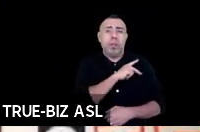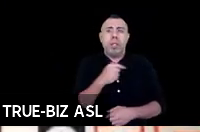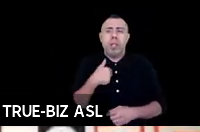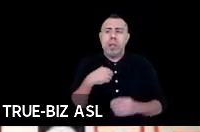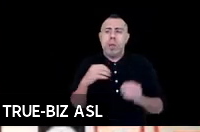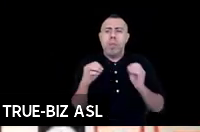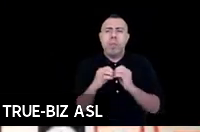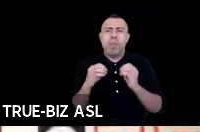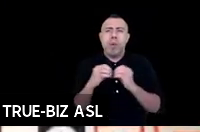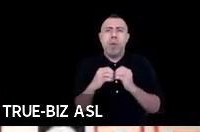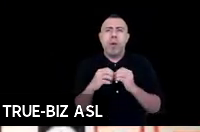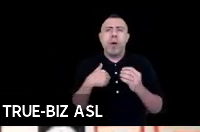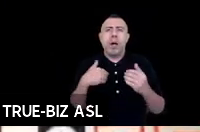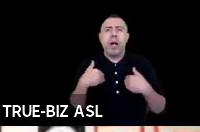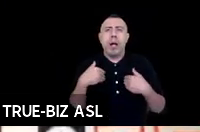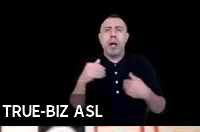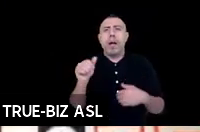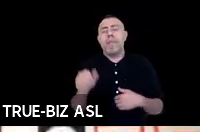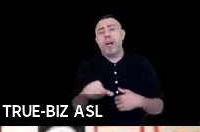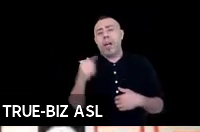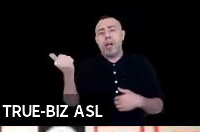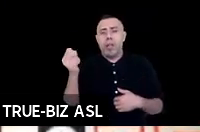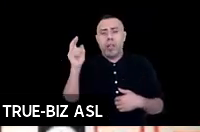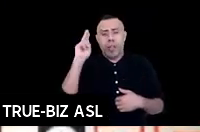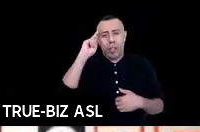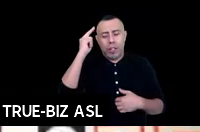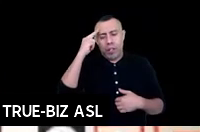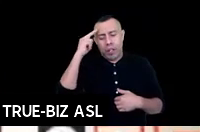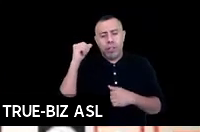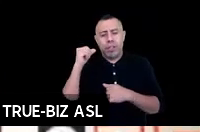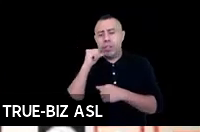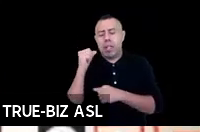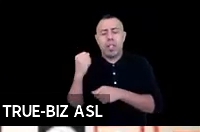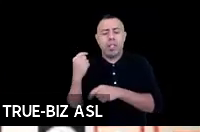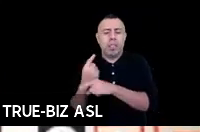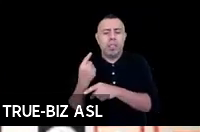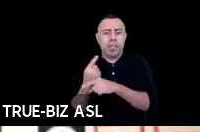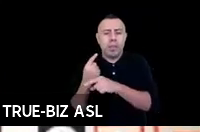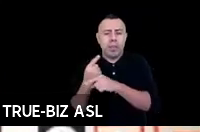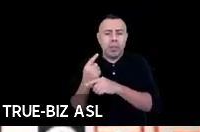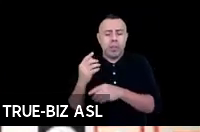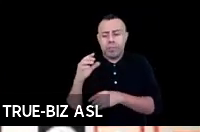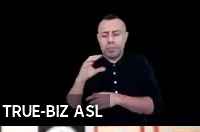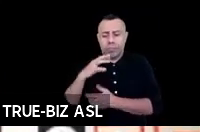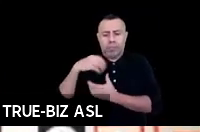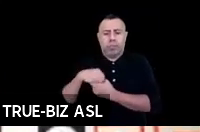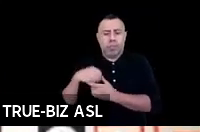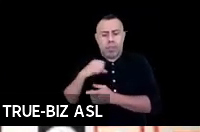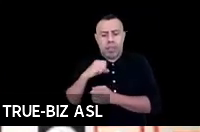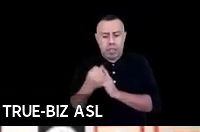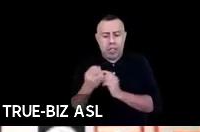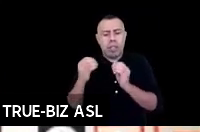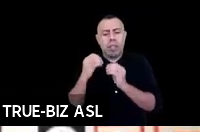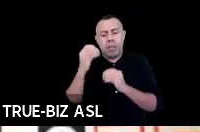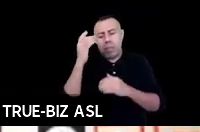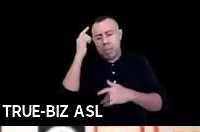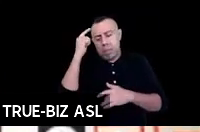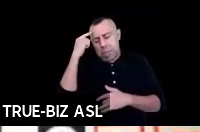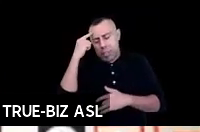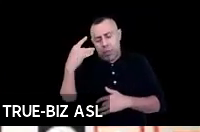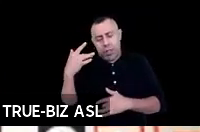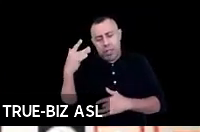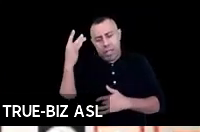I have other neuroatypical conditions and mental illness that I'm often more affected by